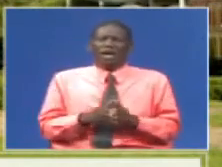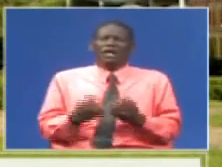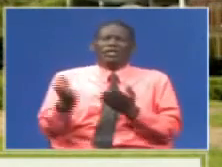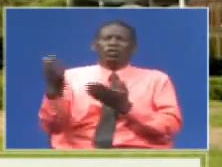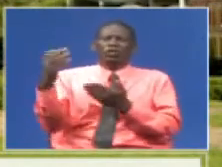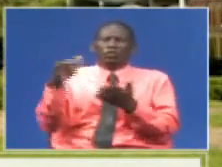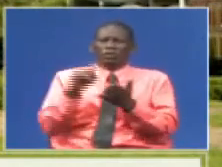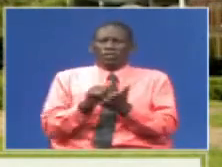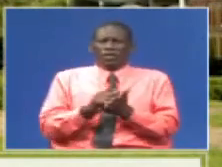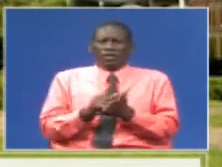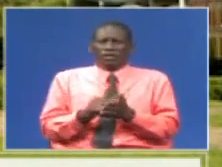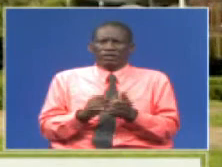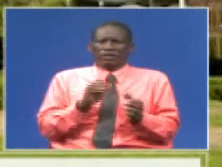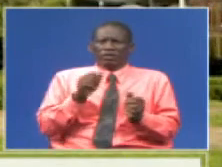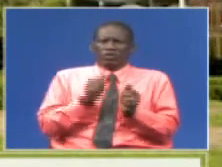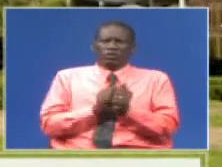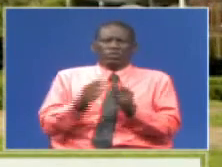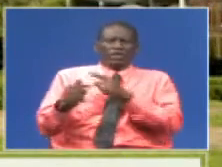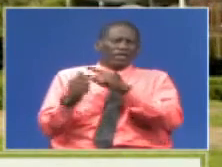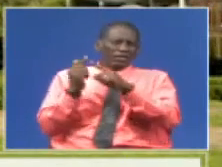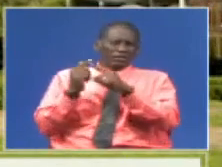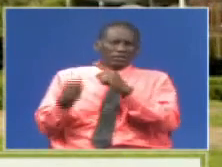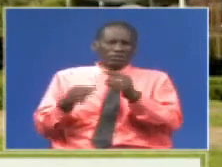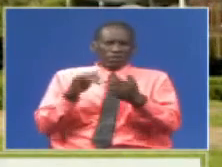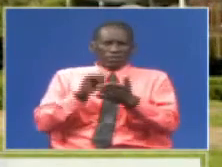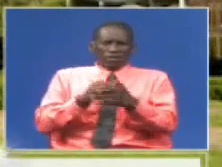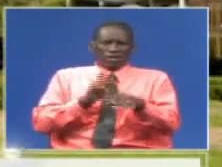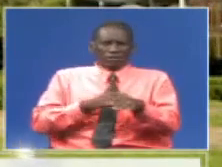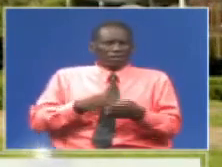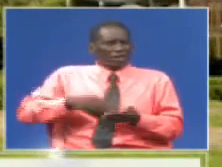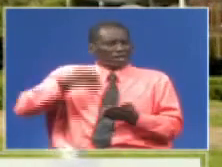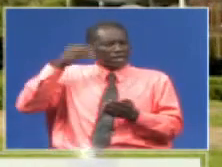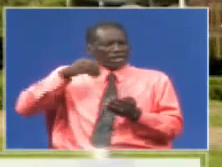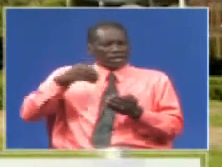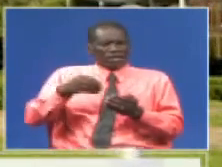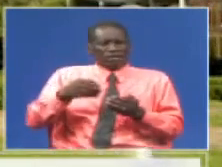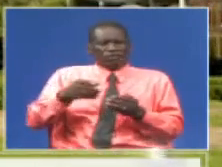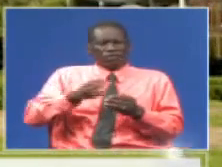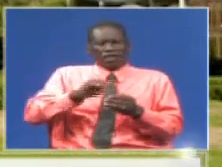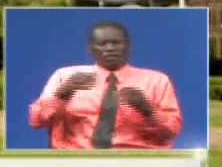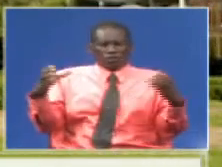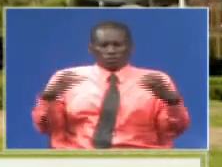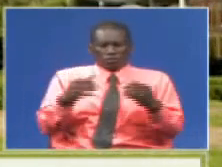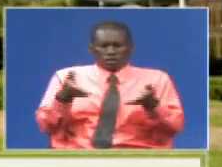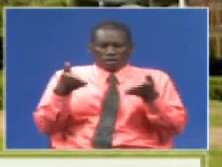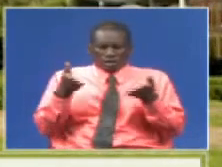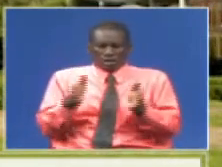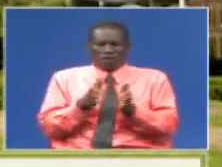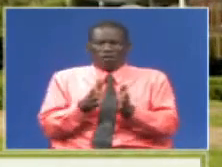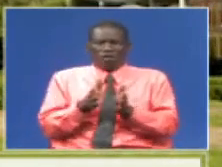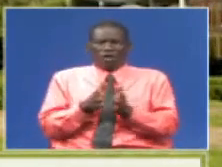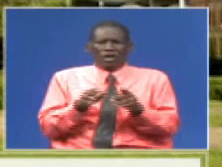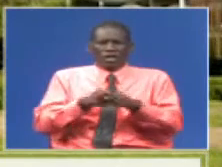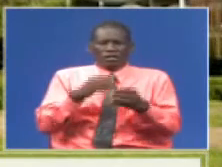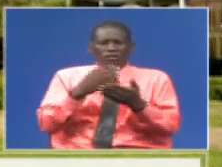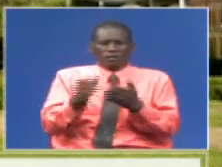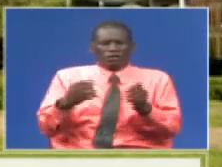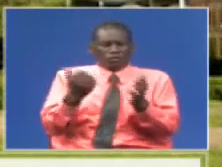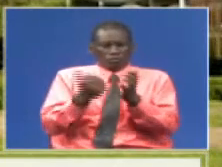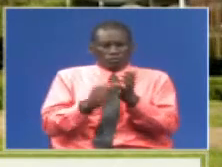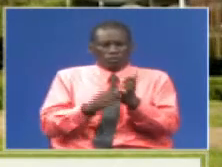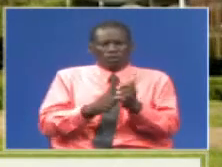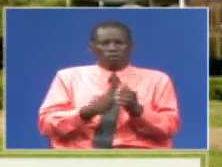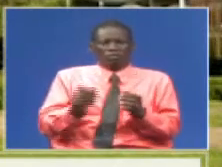hoping that its experiences then will be a learning curve for the rest of the community now, as parts of the troubled